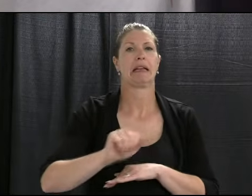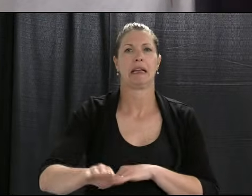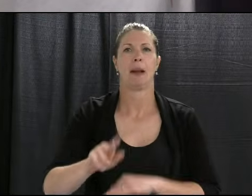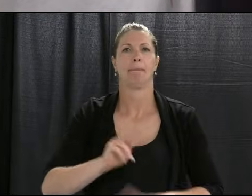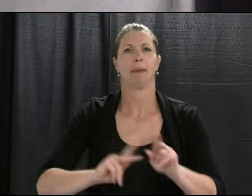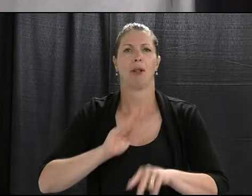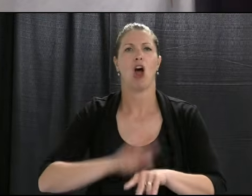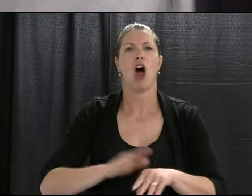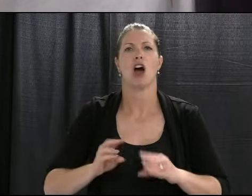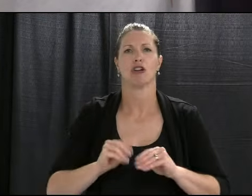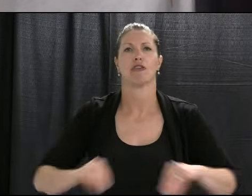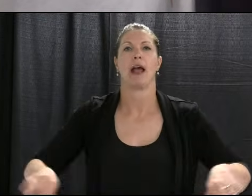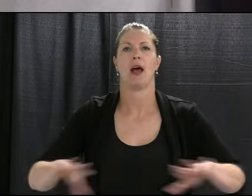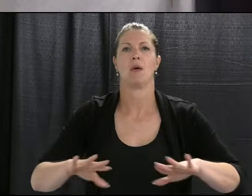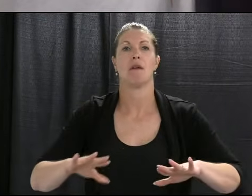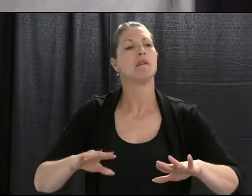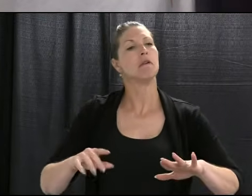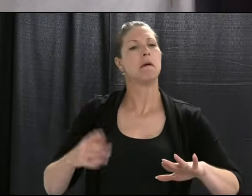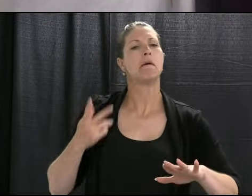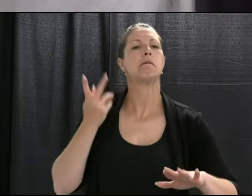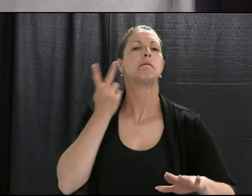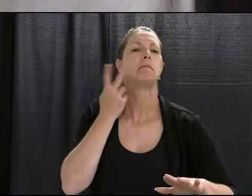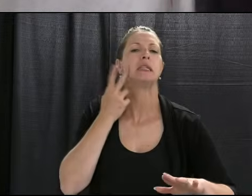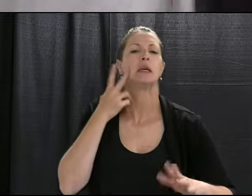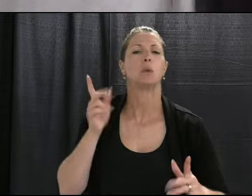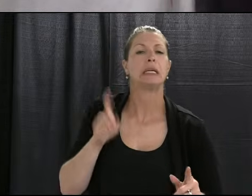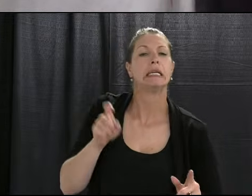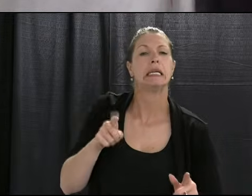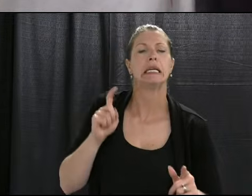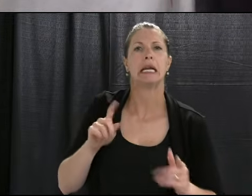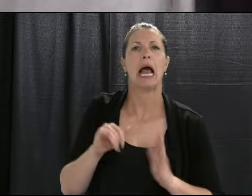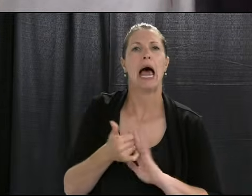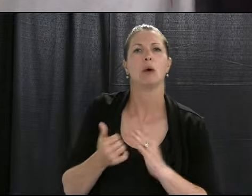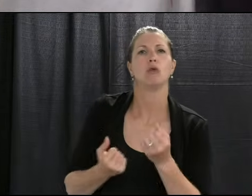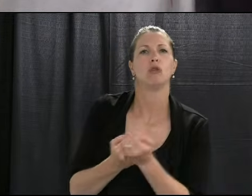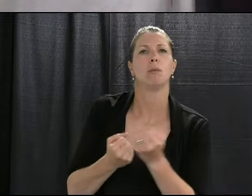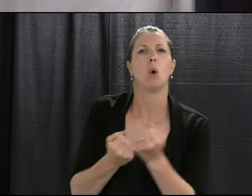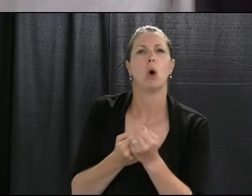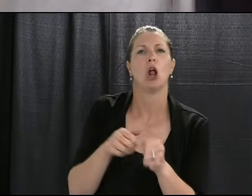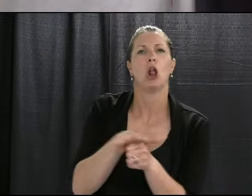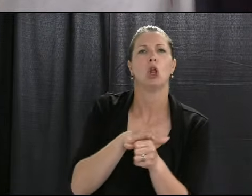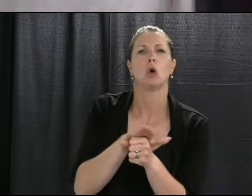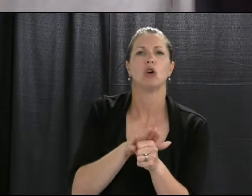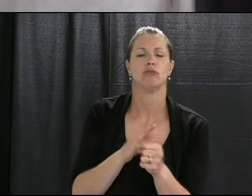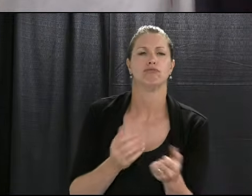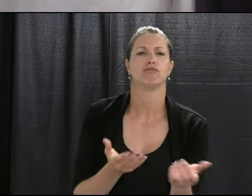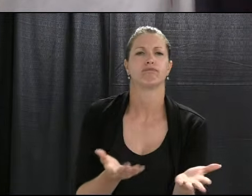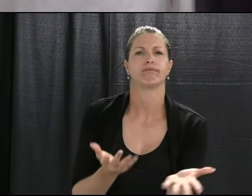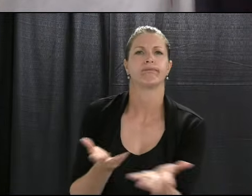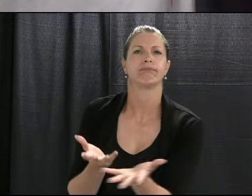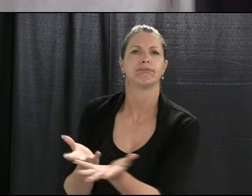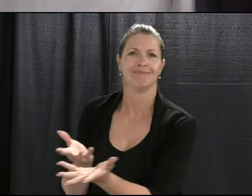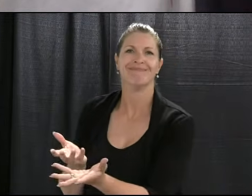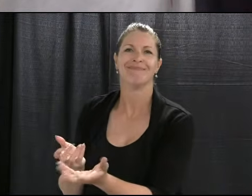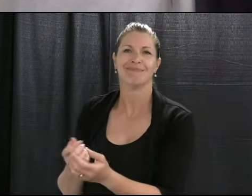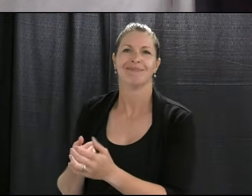summon the help that they feel is appropriate to act in support of what